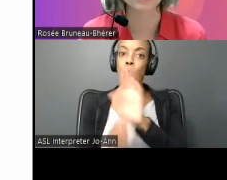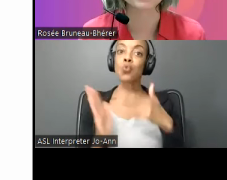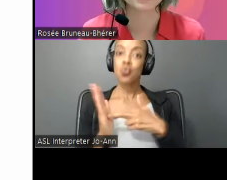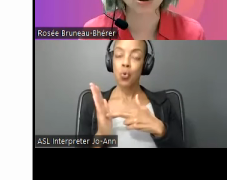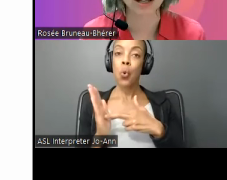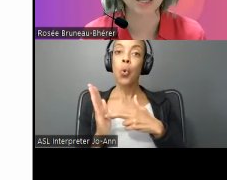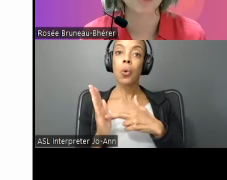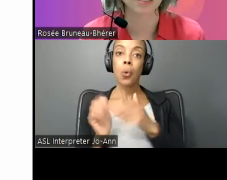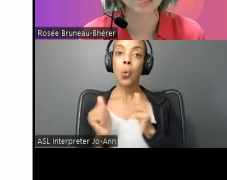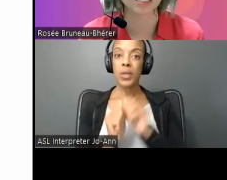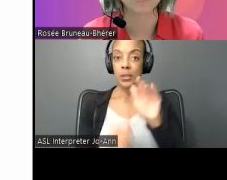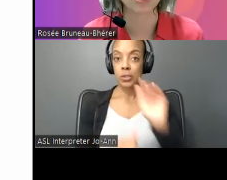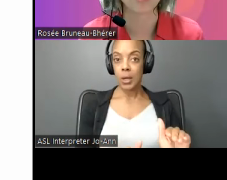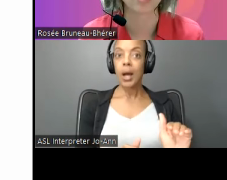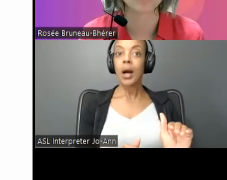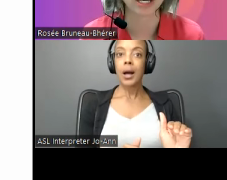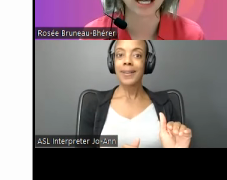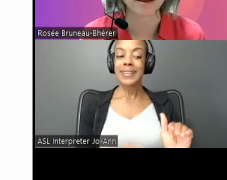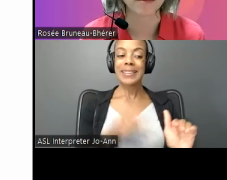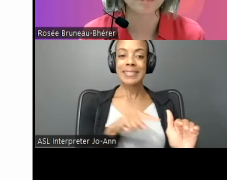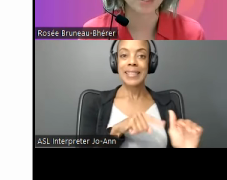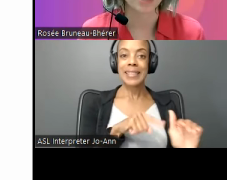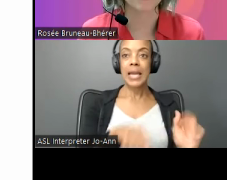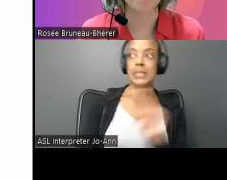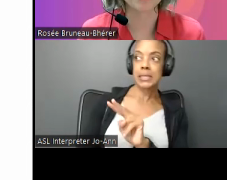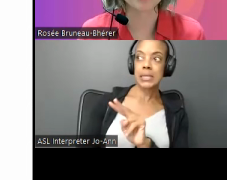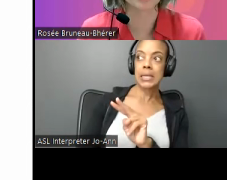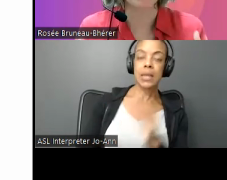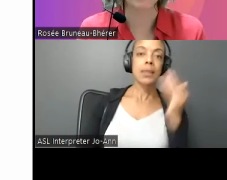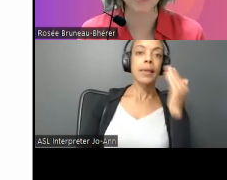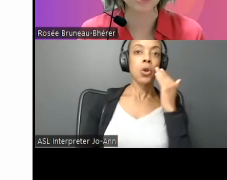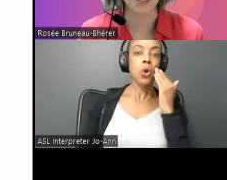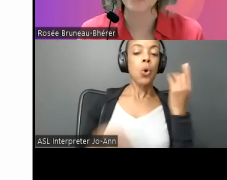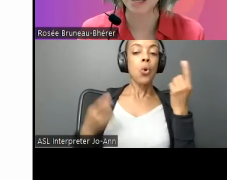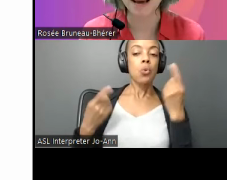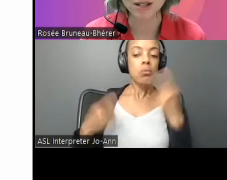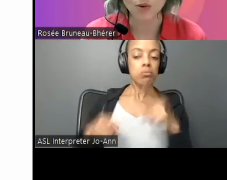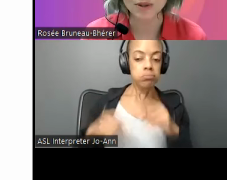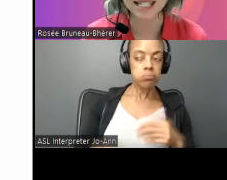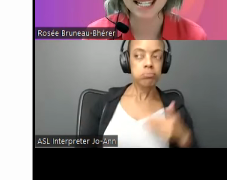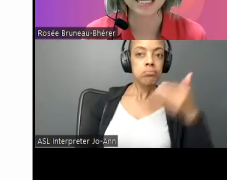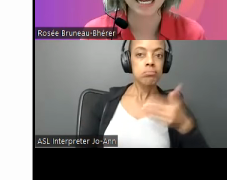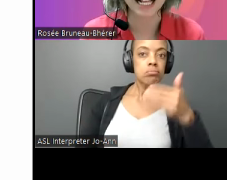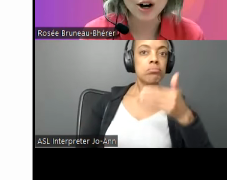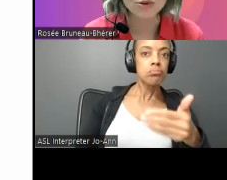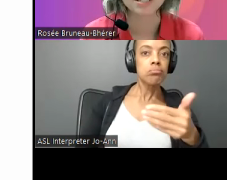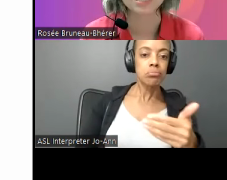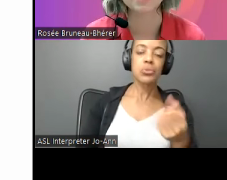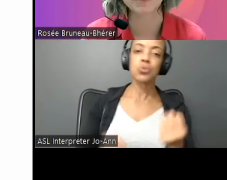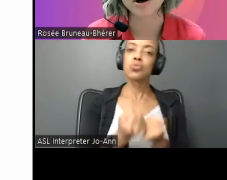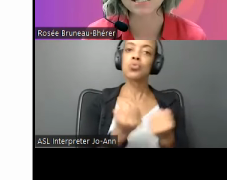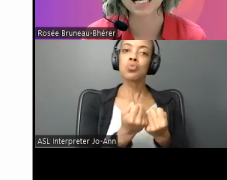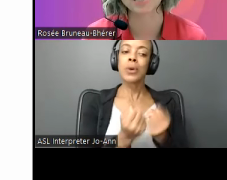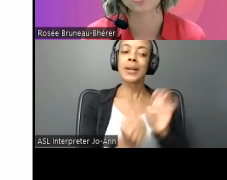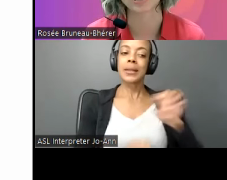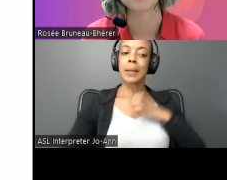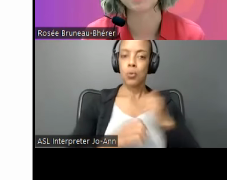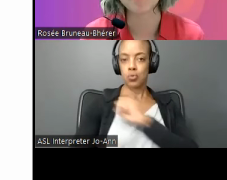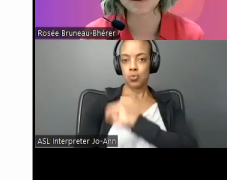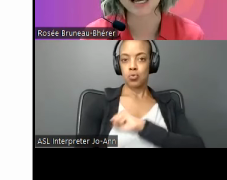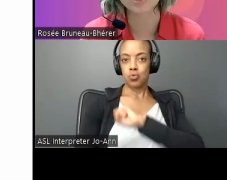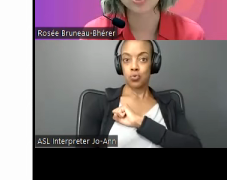child, and that will enable with you to work on the child's emotional security. At home too, and